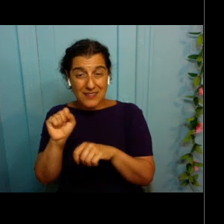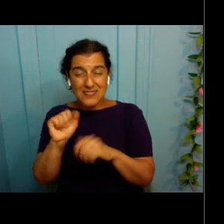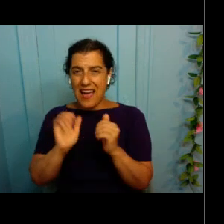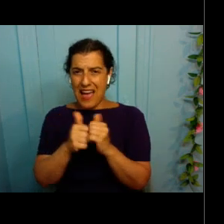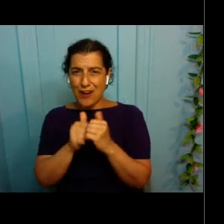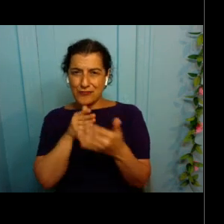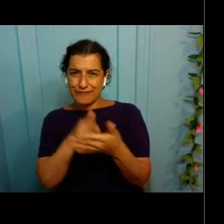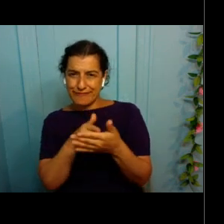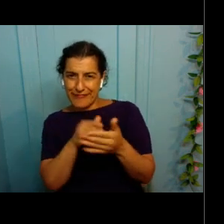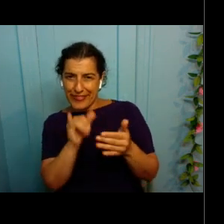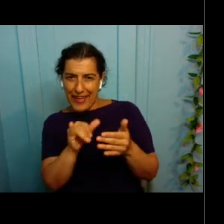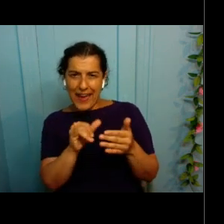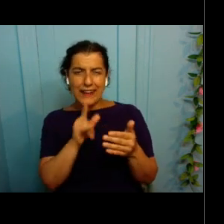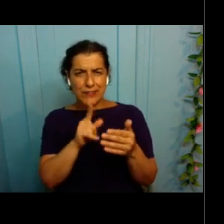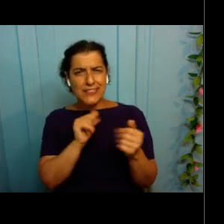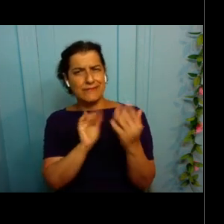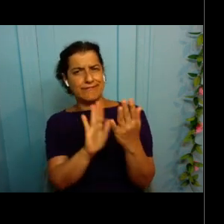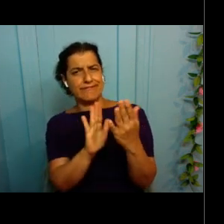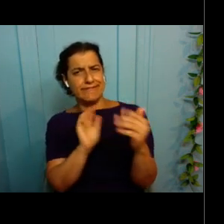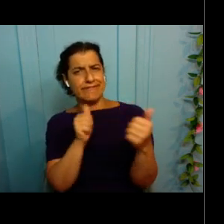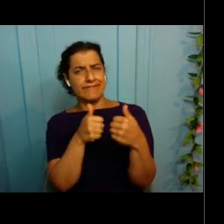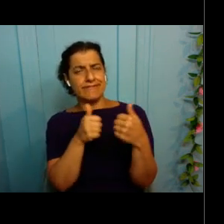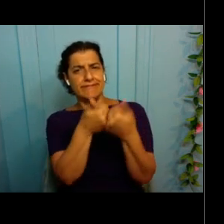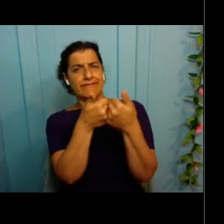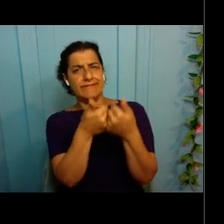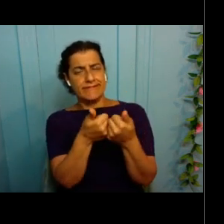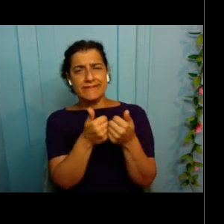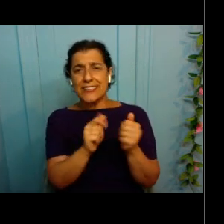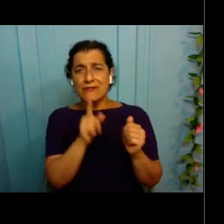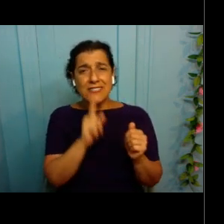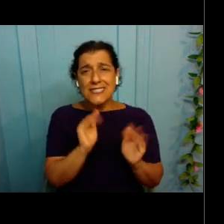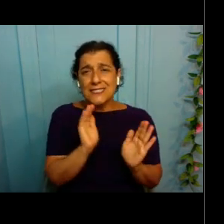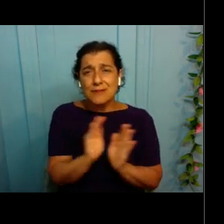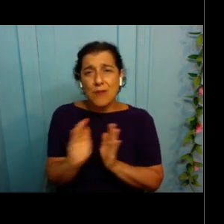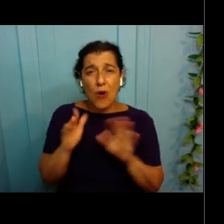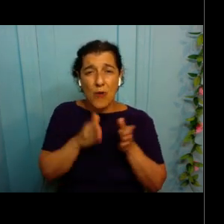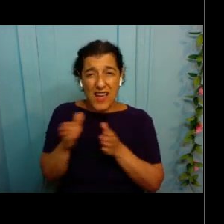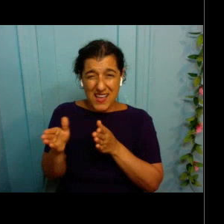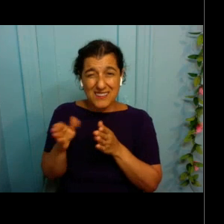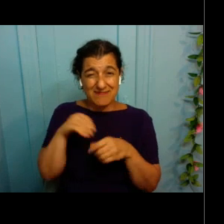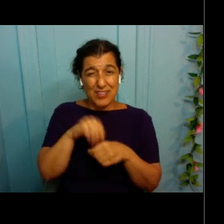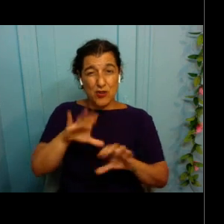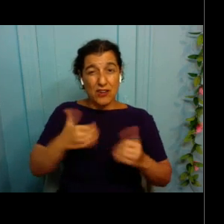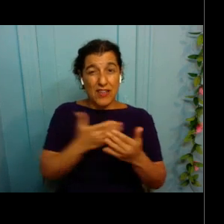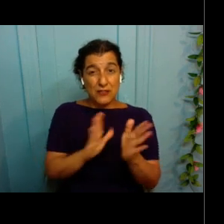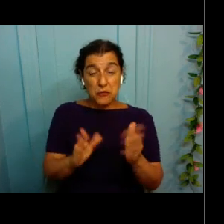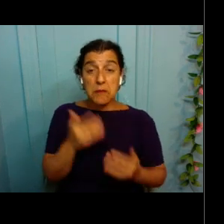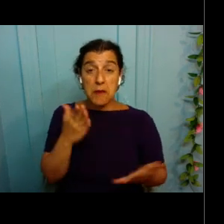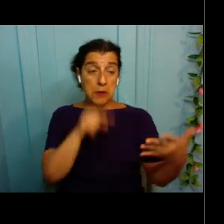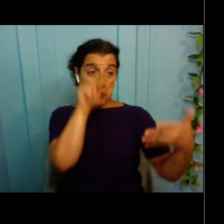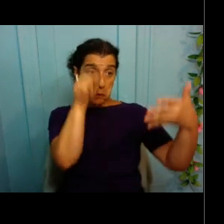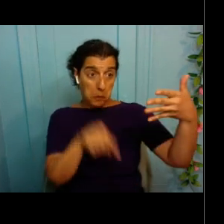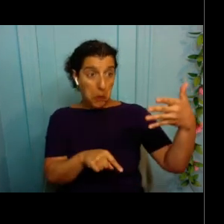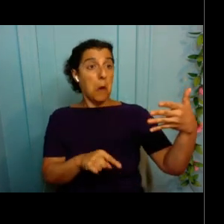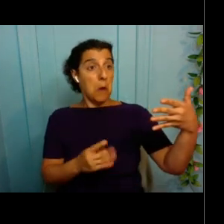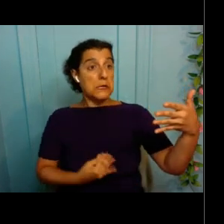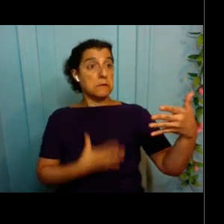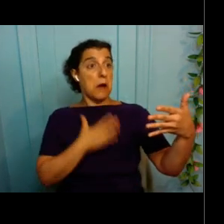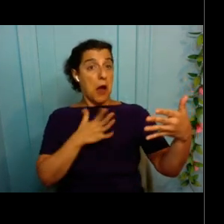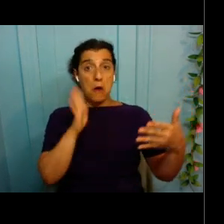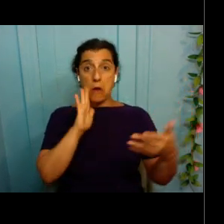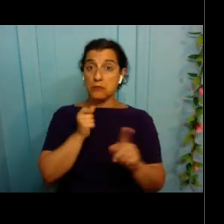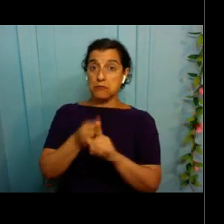in small ways. And I hope that some of these components can help inspire you to make the same kinds of changes